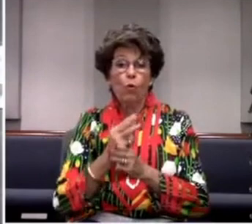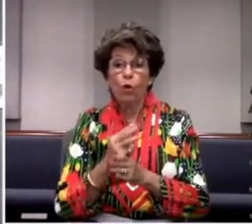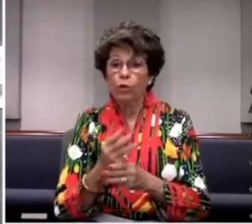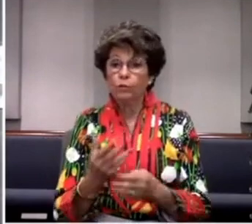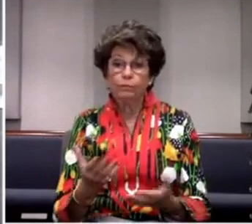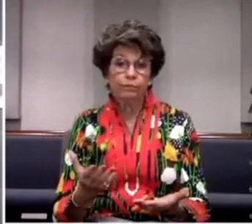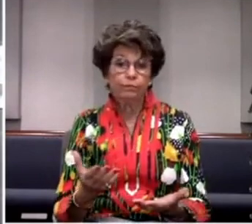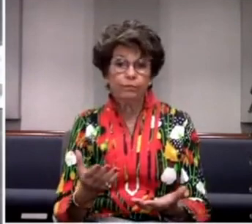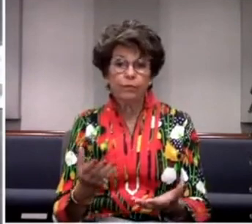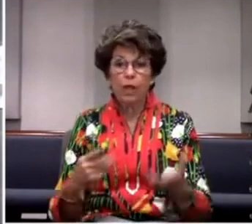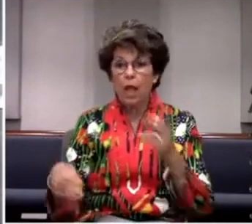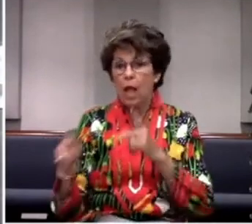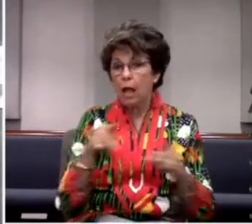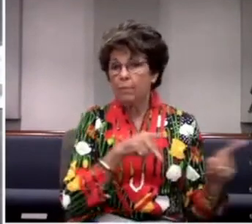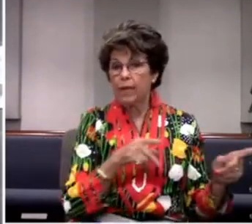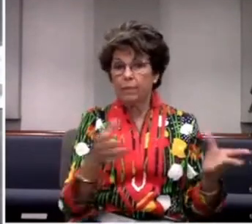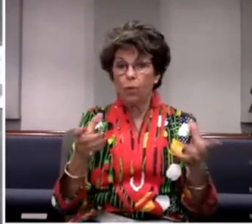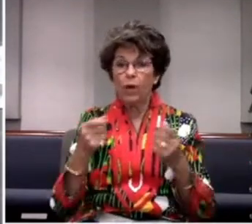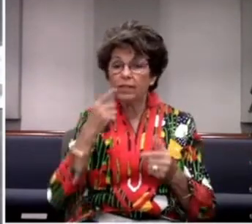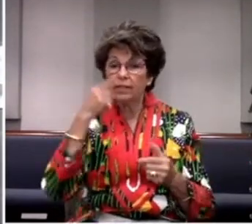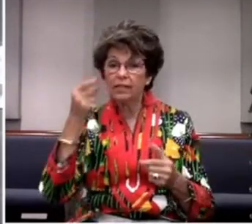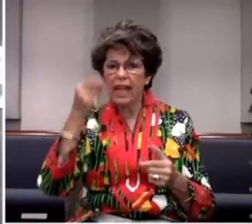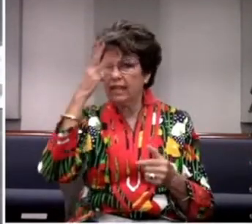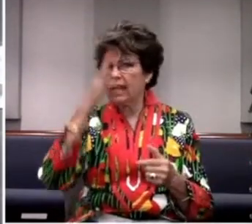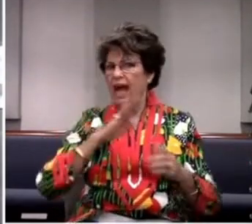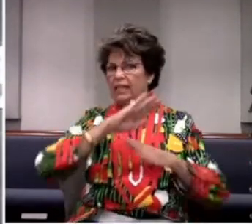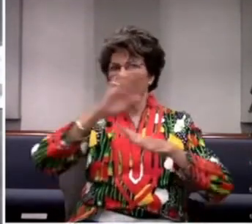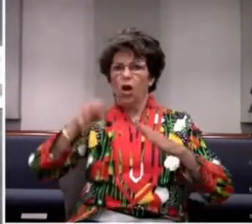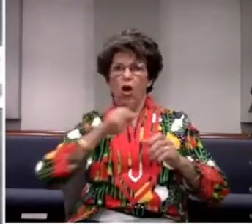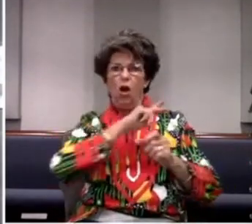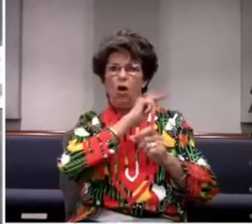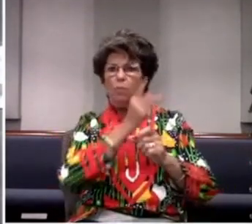say, well, if God is all powerful and he's omnipotent,